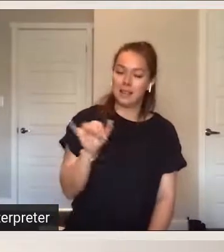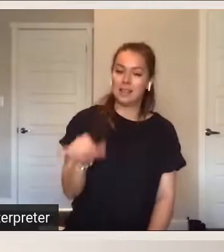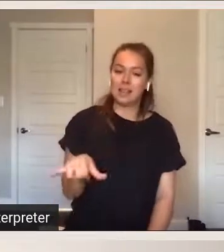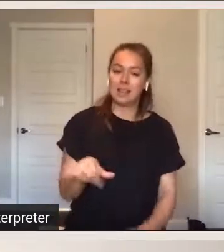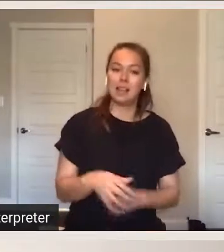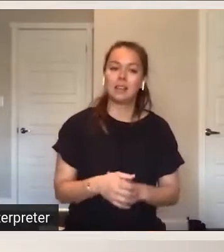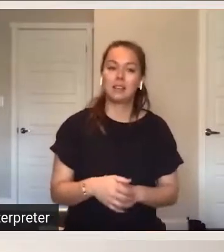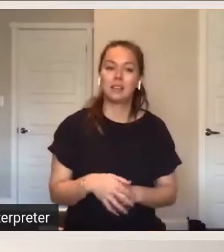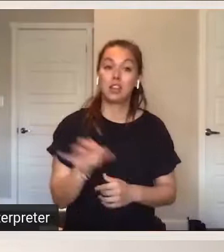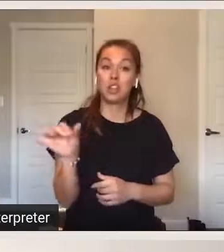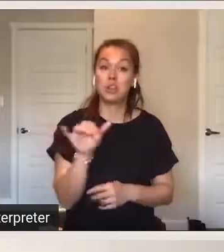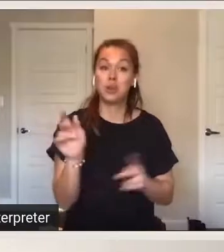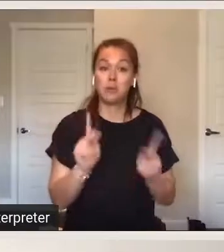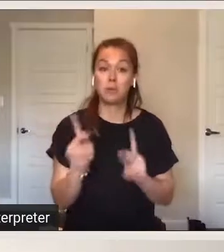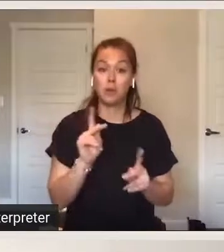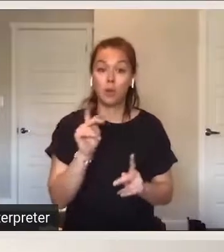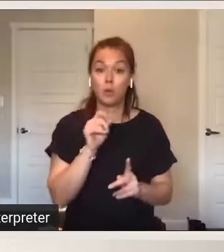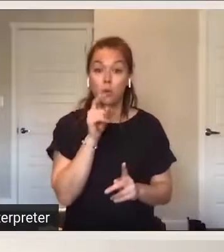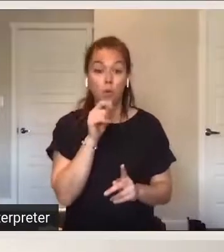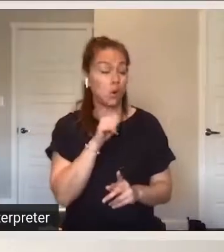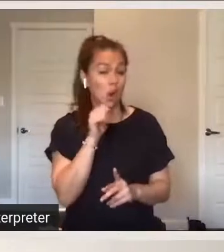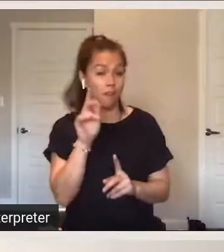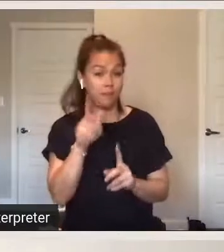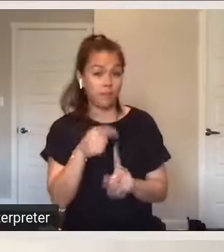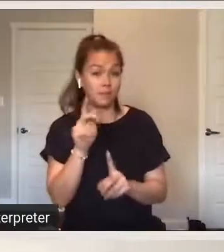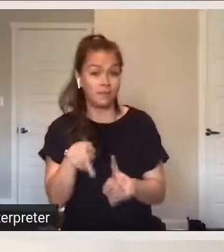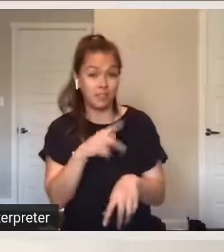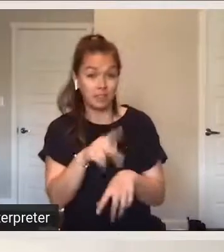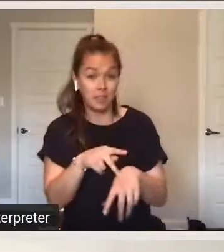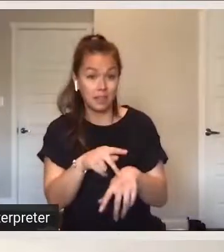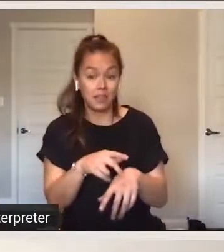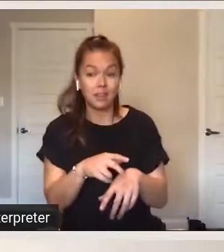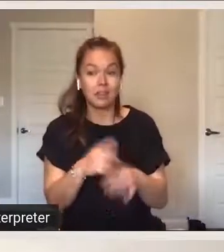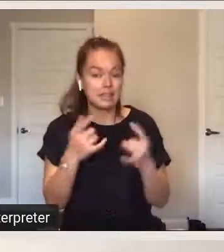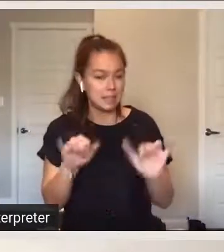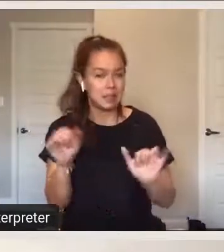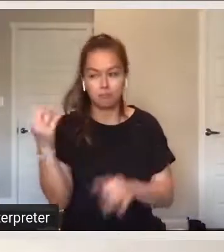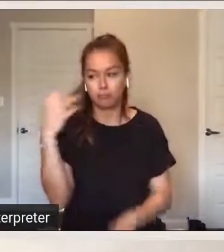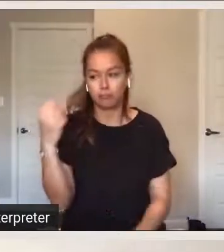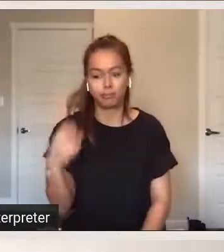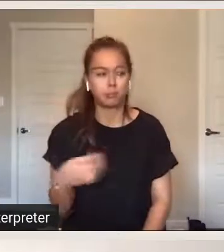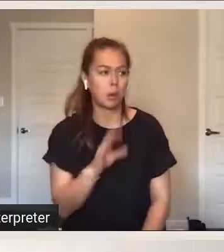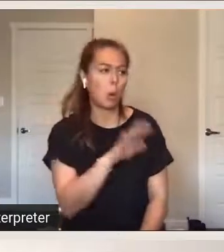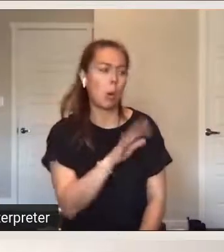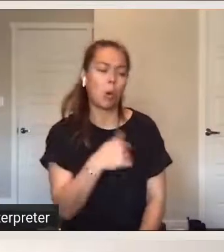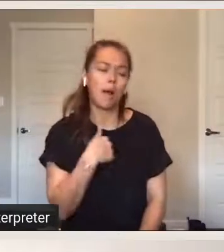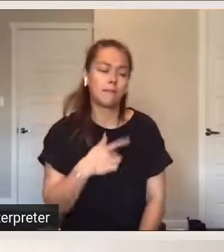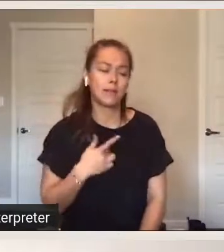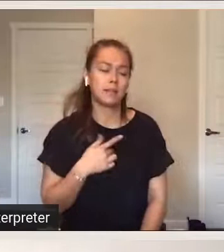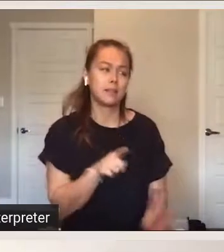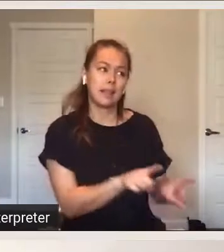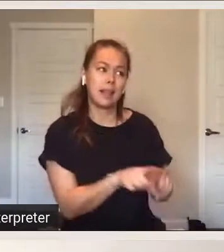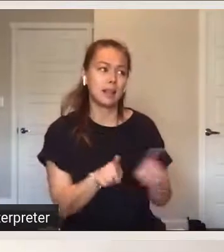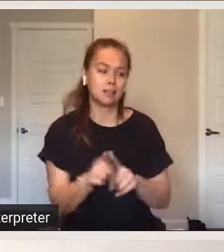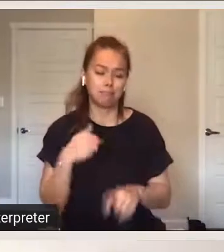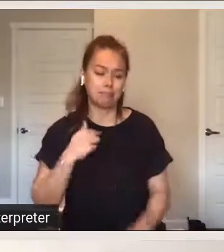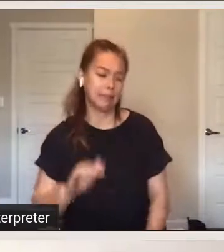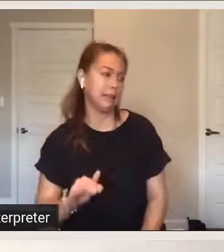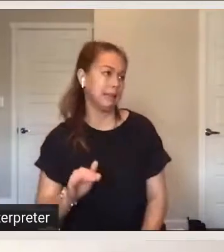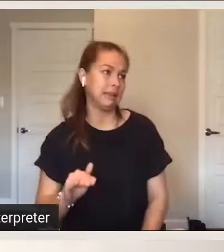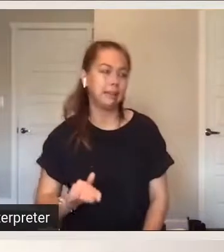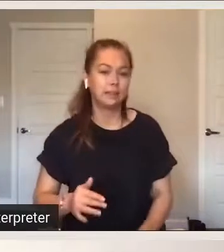aren't Filipino telling me that, it means a lot. Yeah. Yeah, totally. I think it's so rare